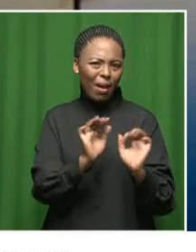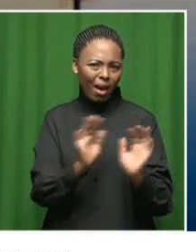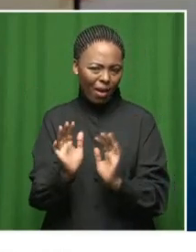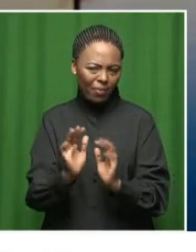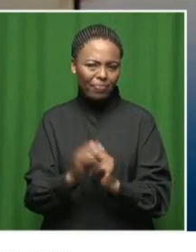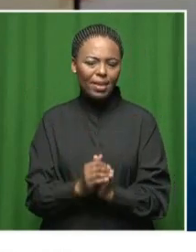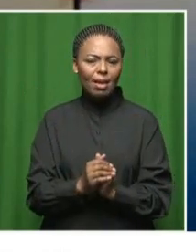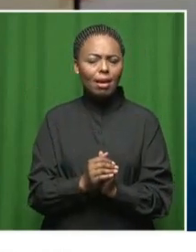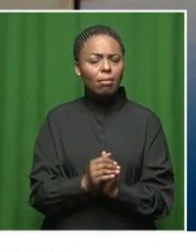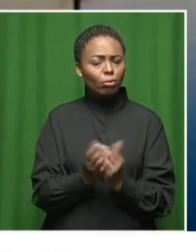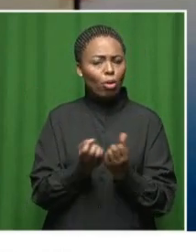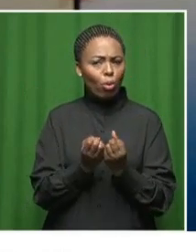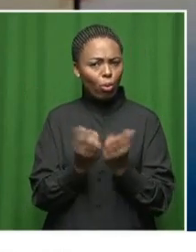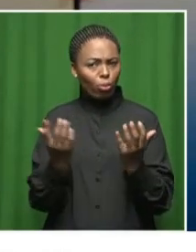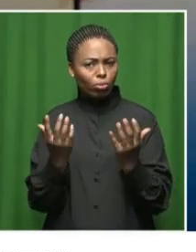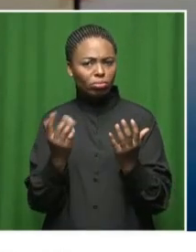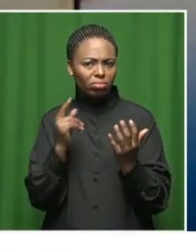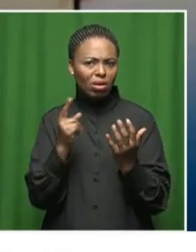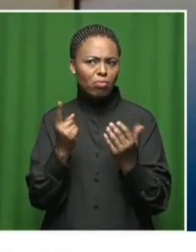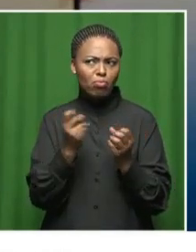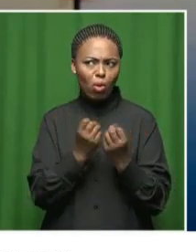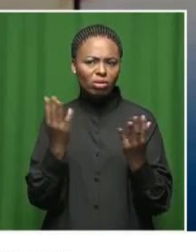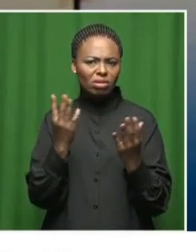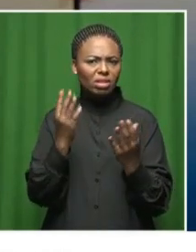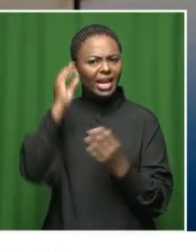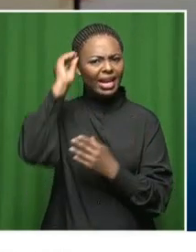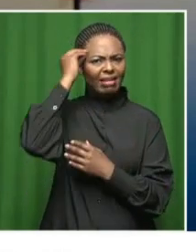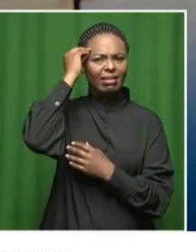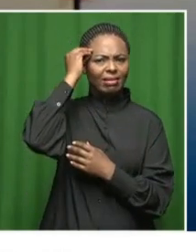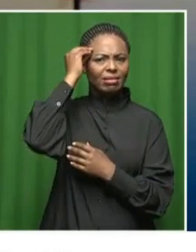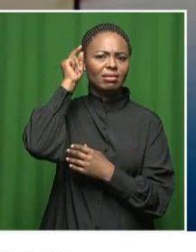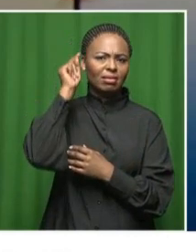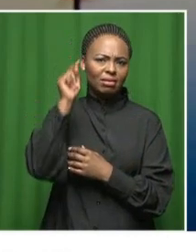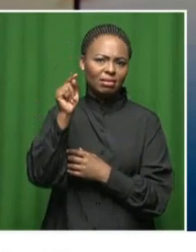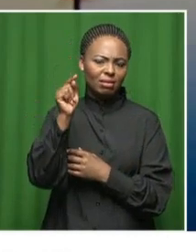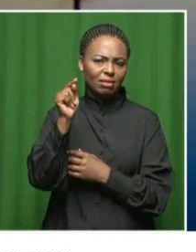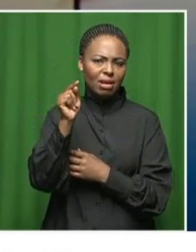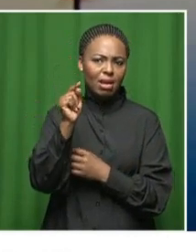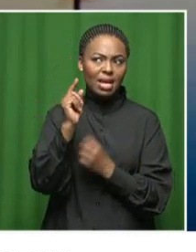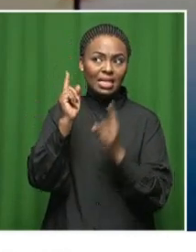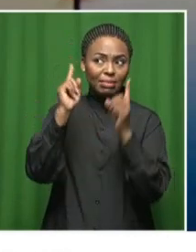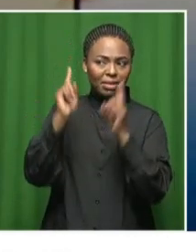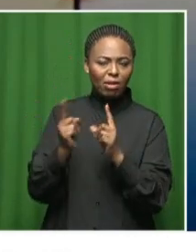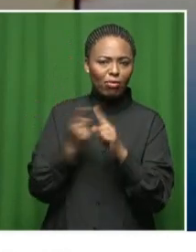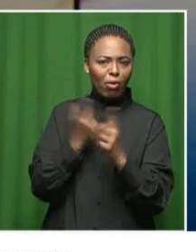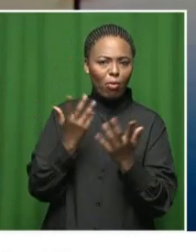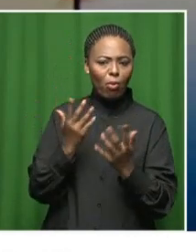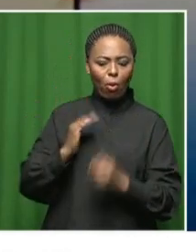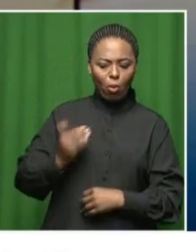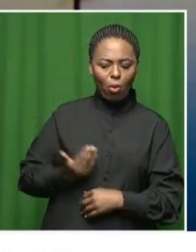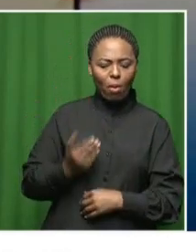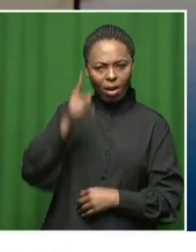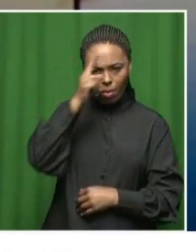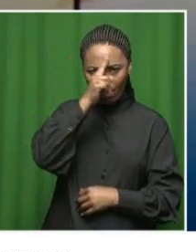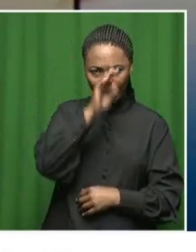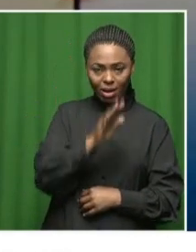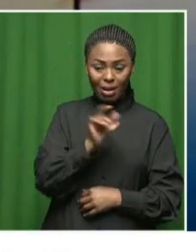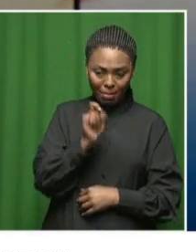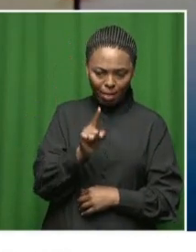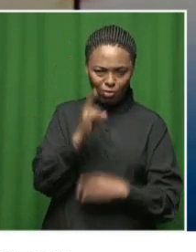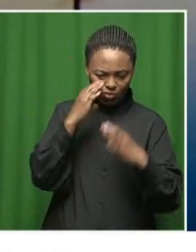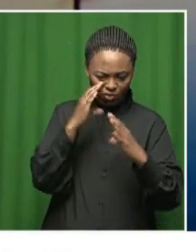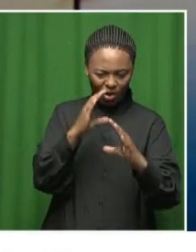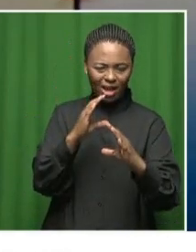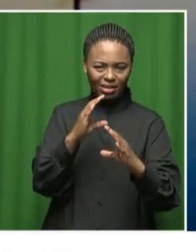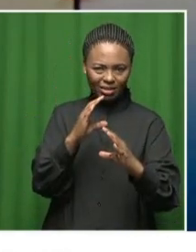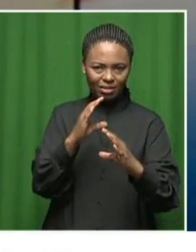find quite a huge participation from particularly Black African women, which is what our main focus as well